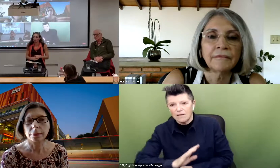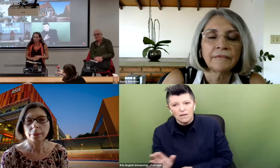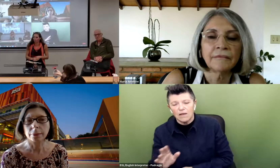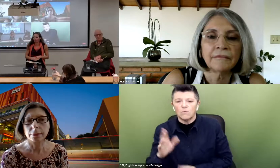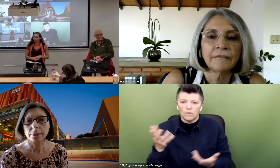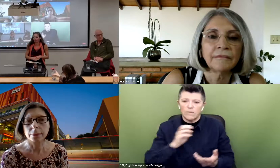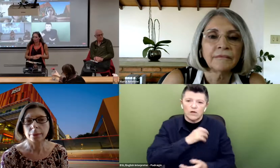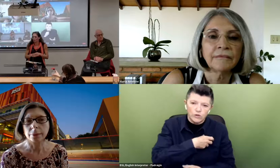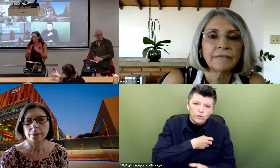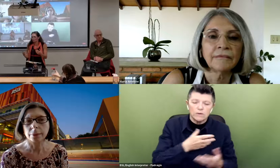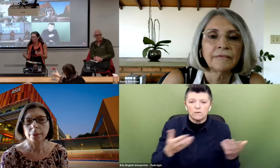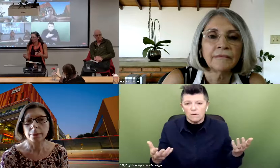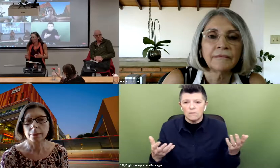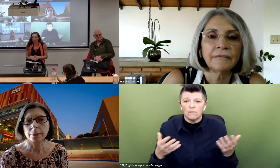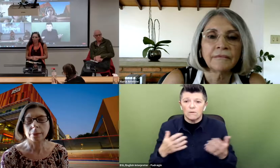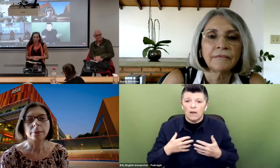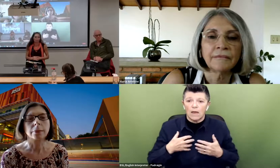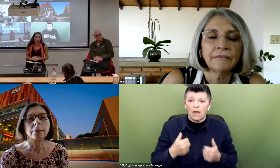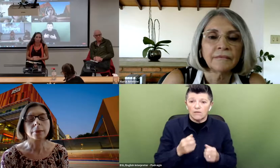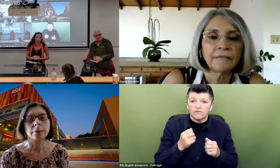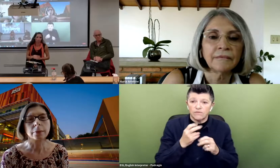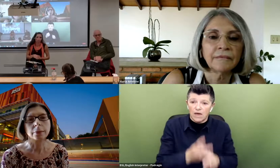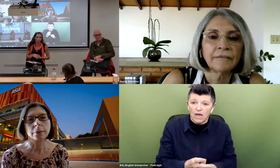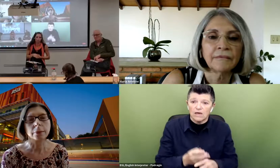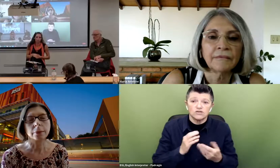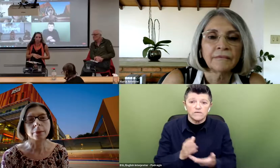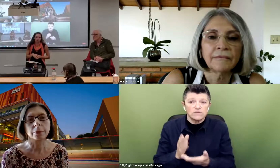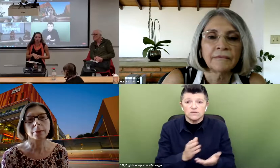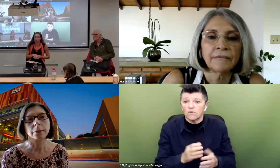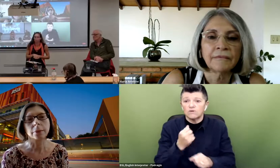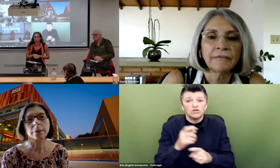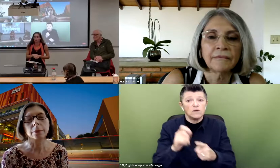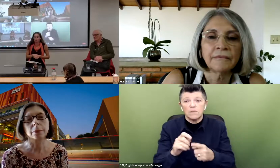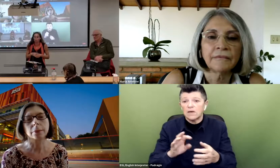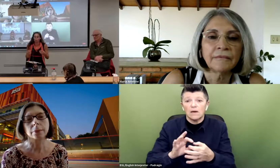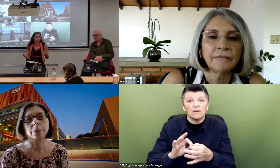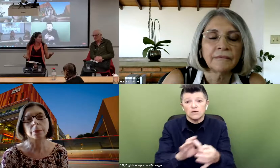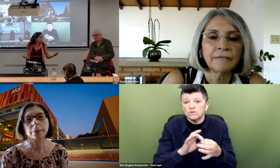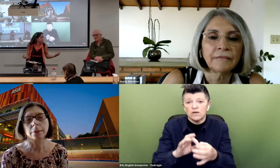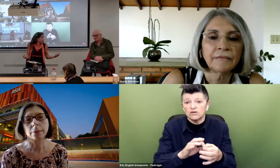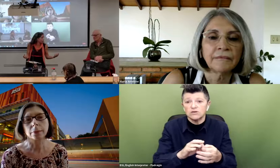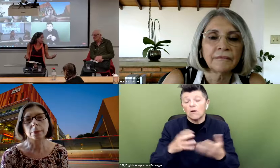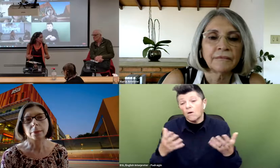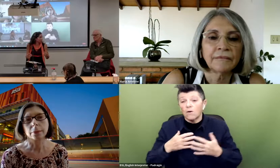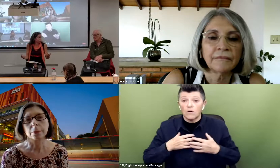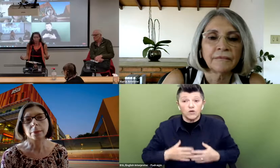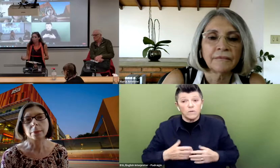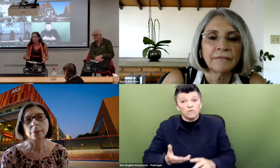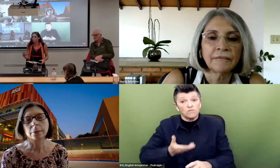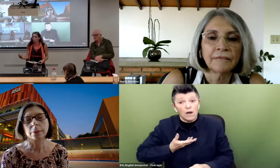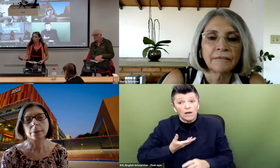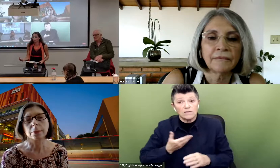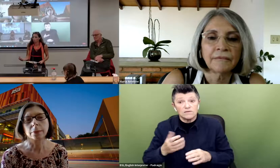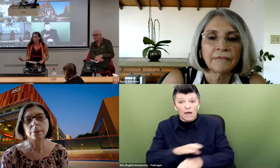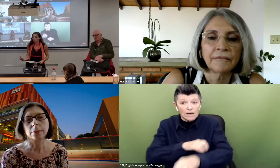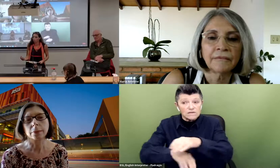or it's going to be, the healthcare services or the GPs associations that are going to be able to do this, or human rights activists who are realizing